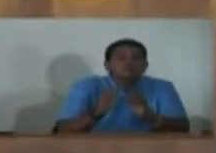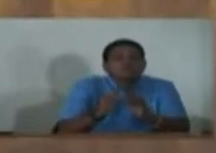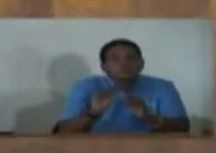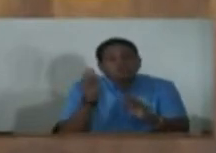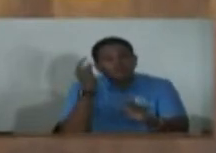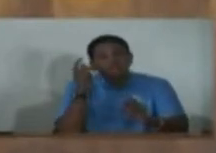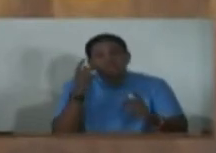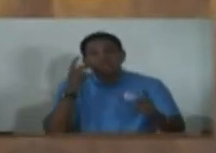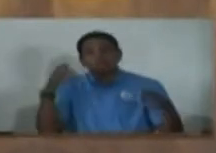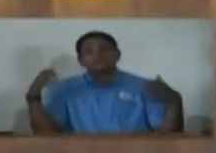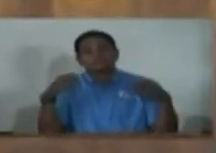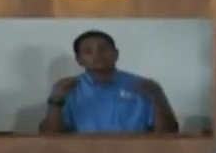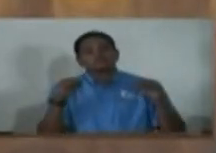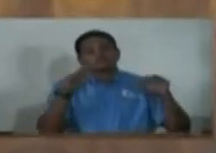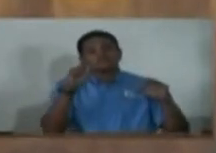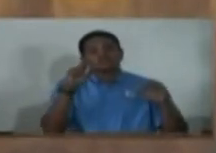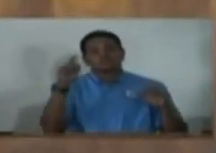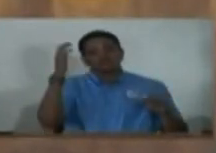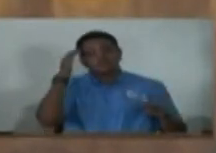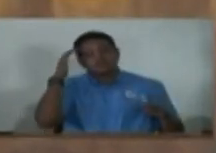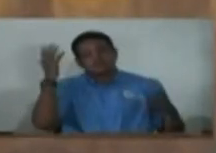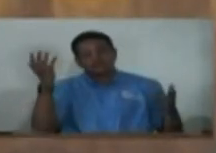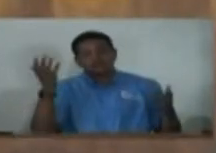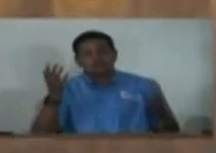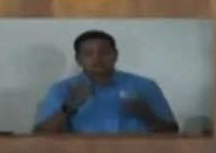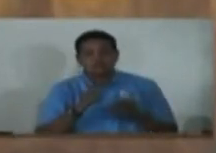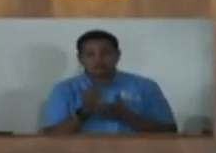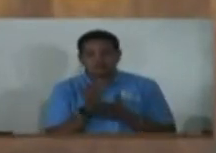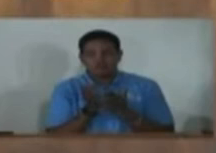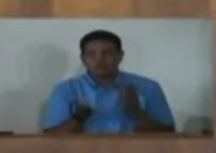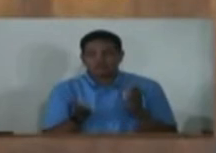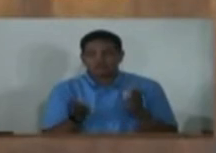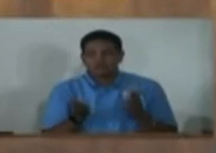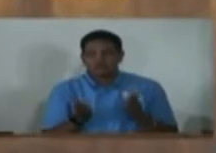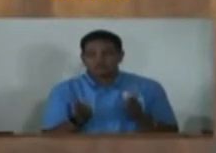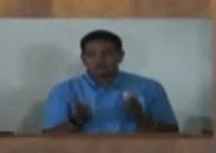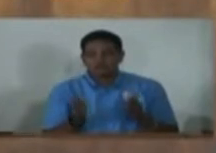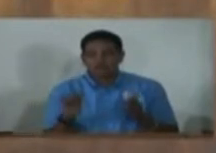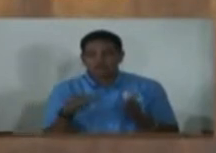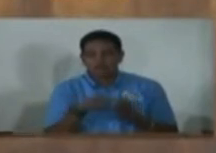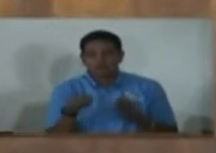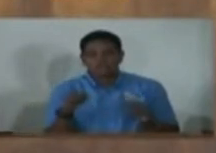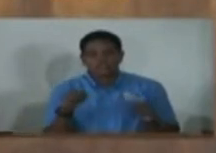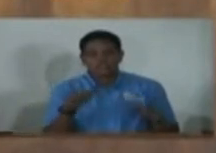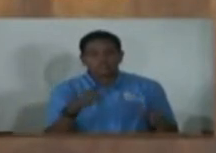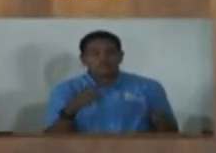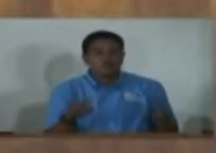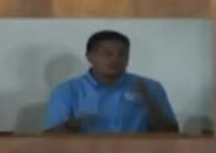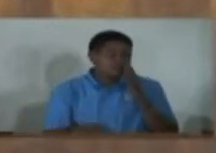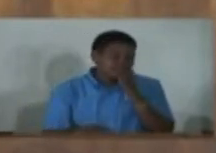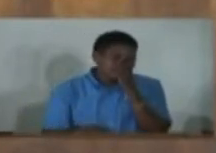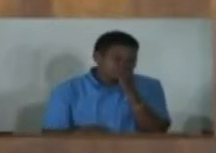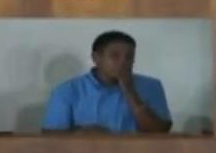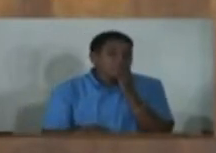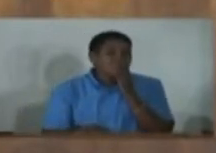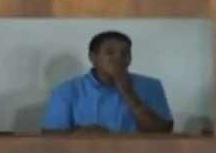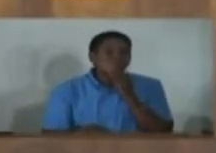public sector, and in overs and other ceremonies like those. Why is it